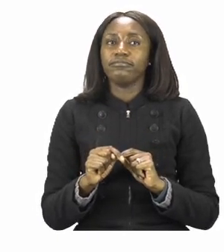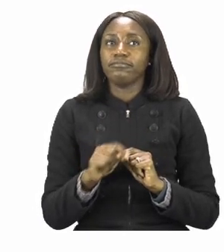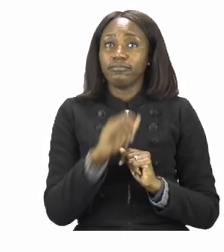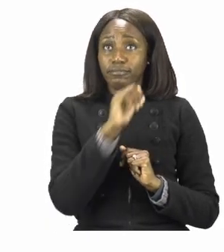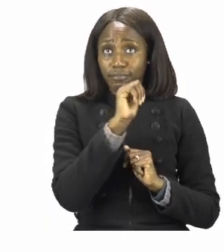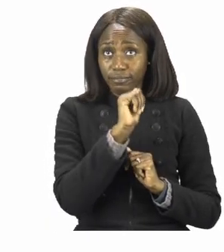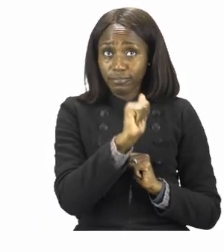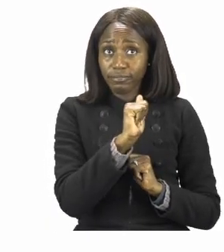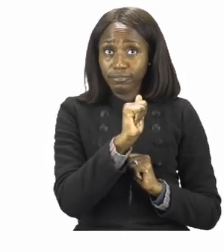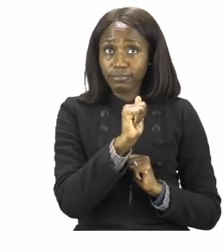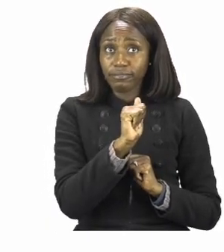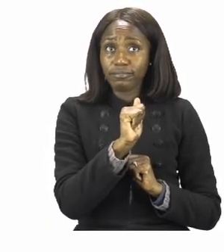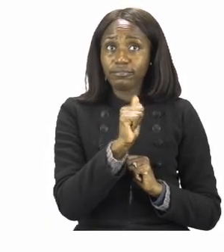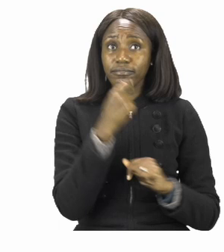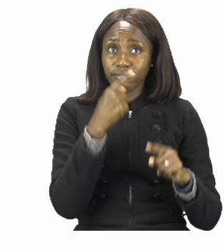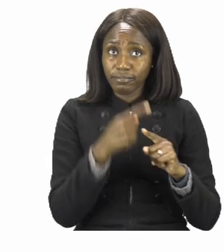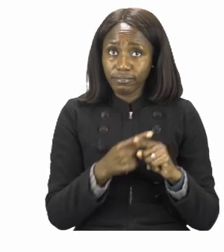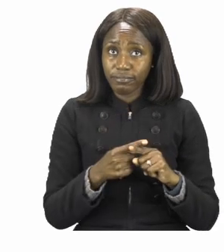something different.